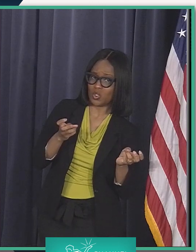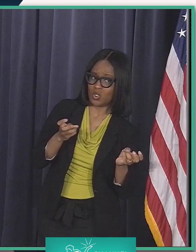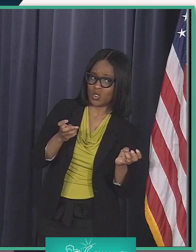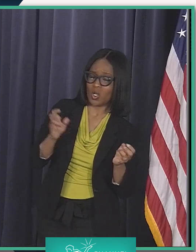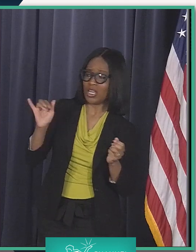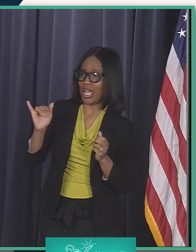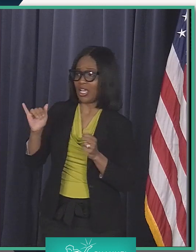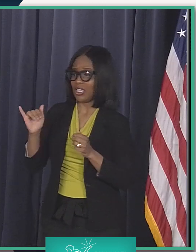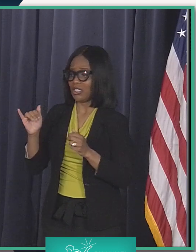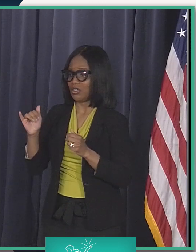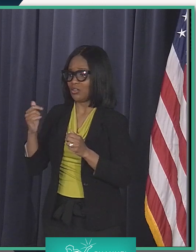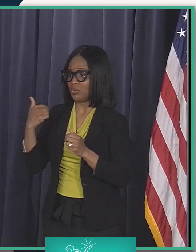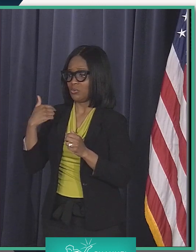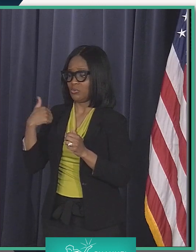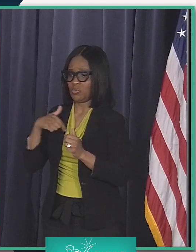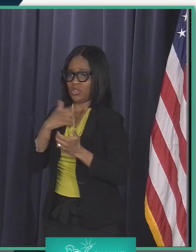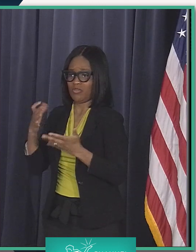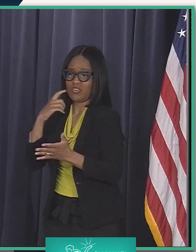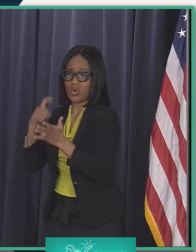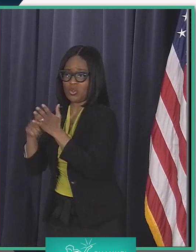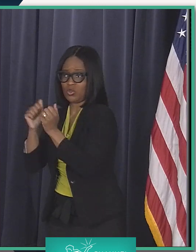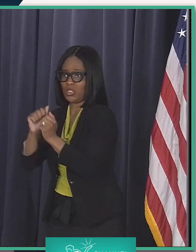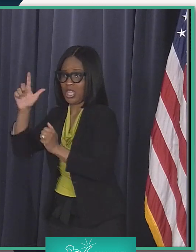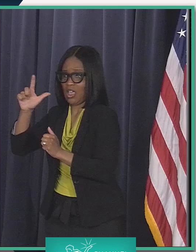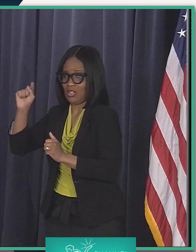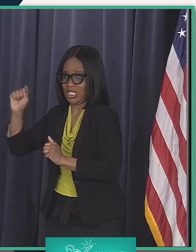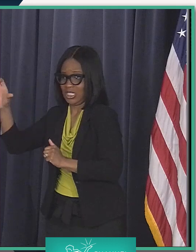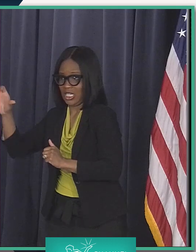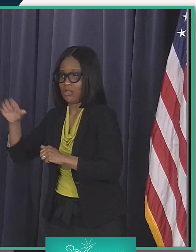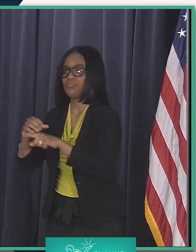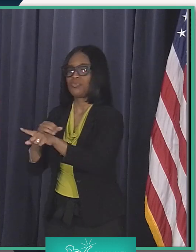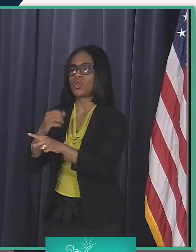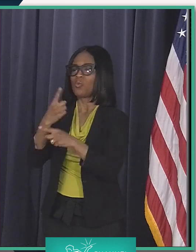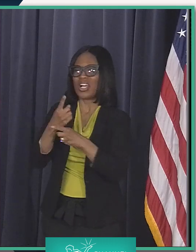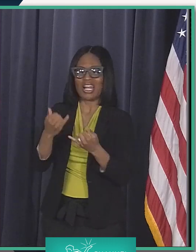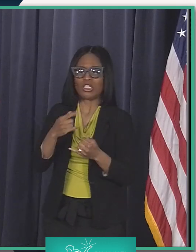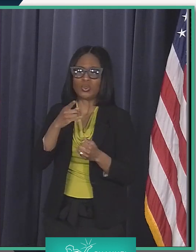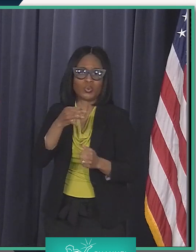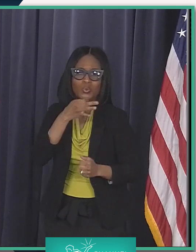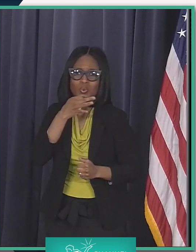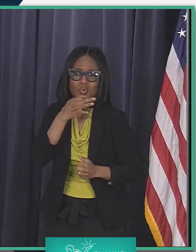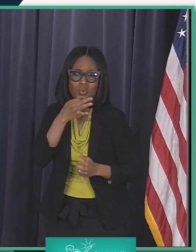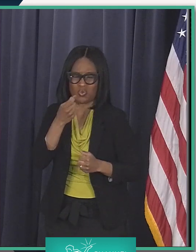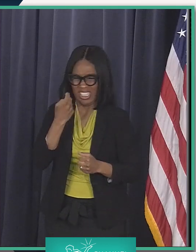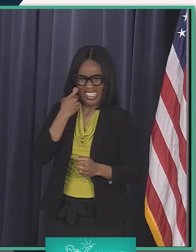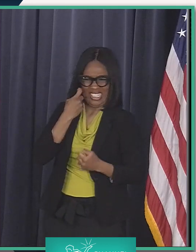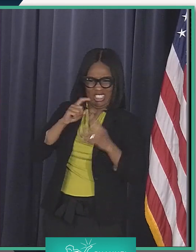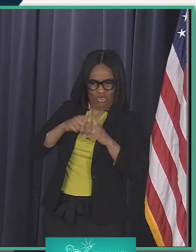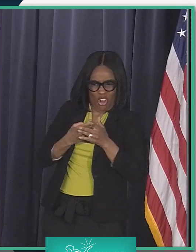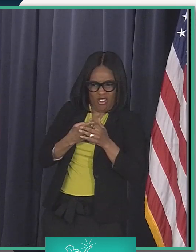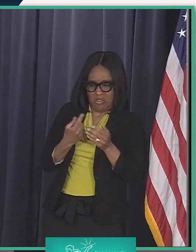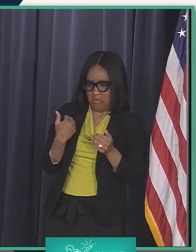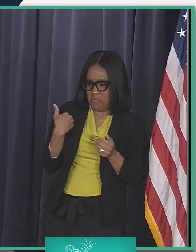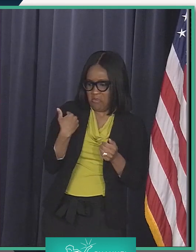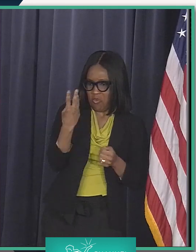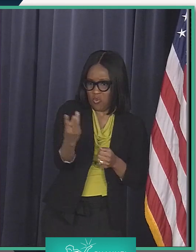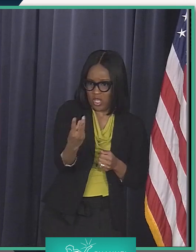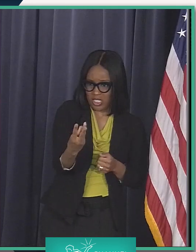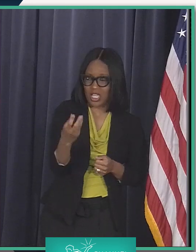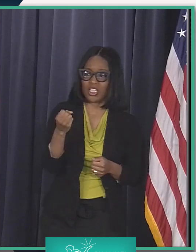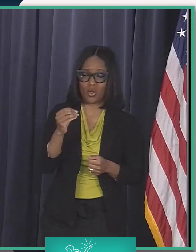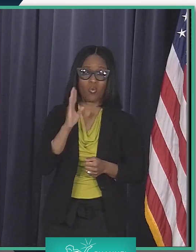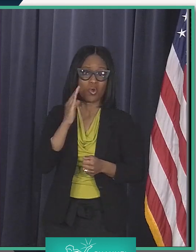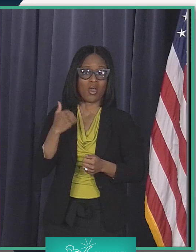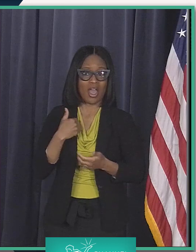the LTC. Yeah, so I think it's too early to tell. We literally just started on Wednesday. We'll have preliminary